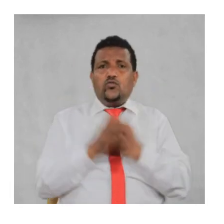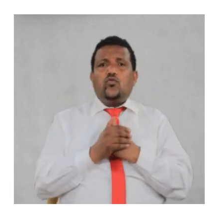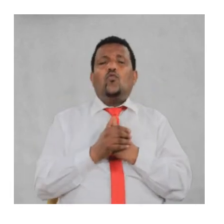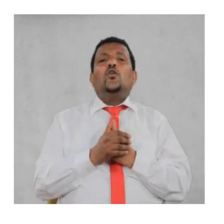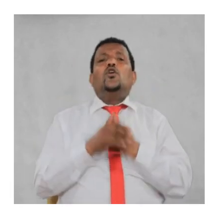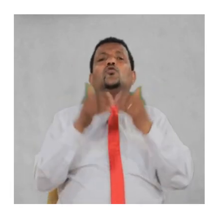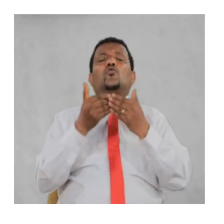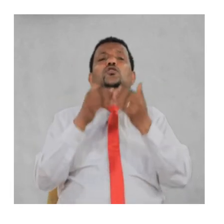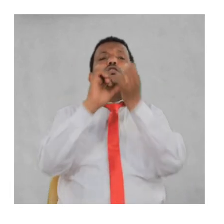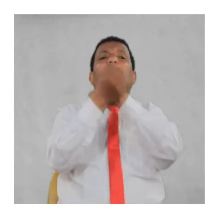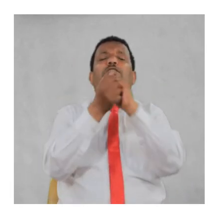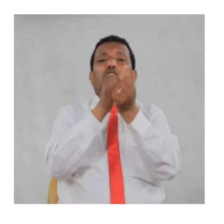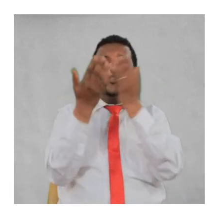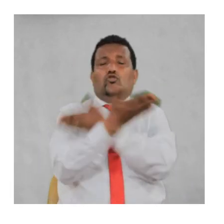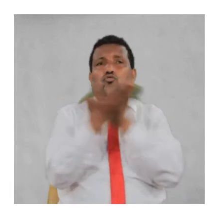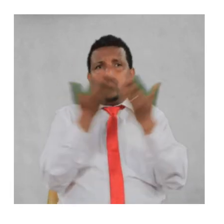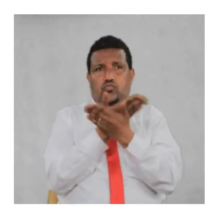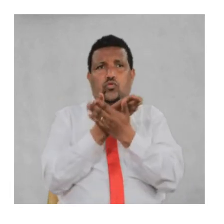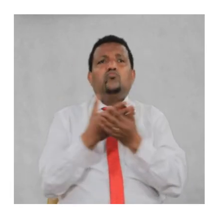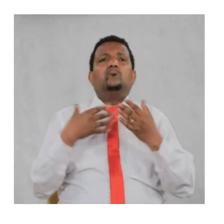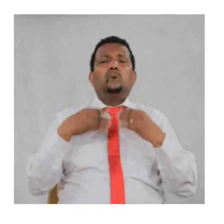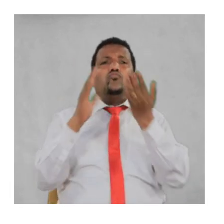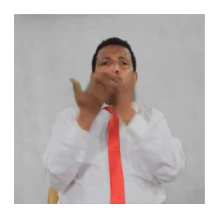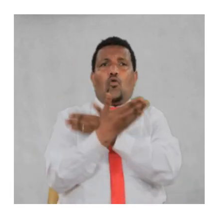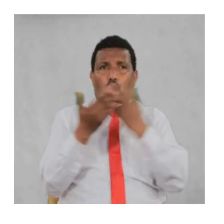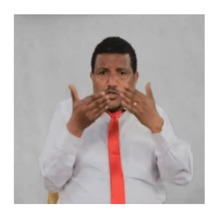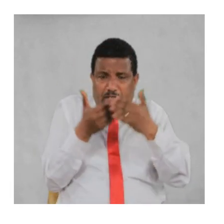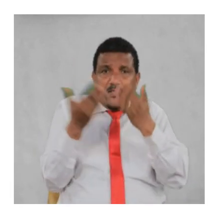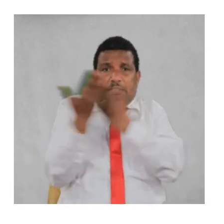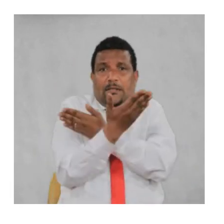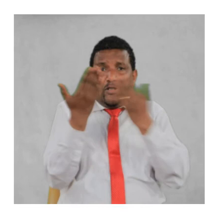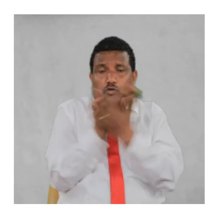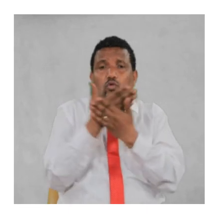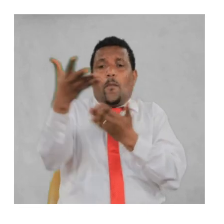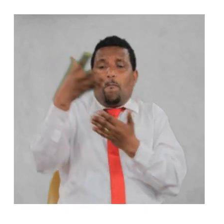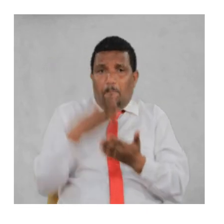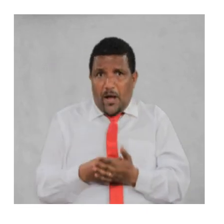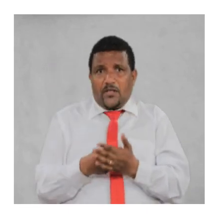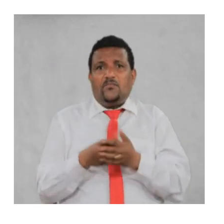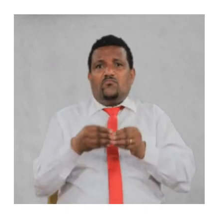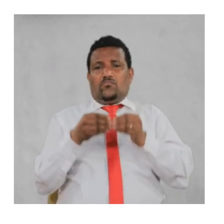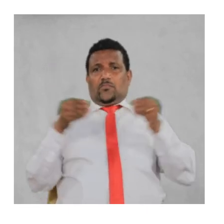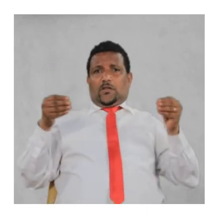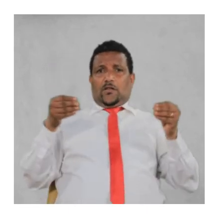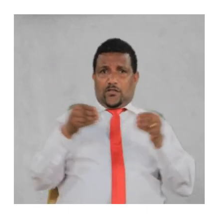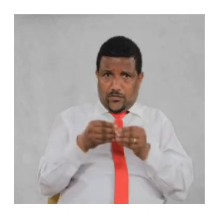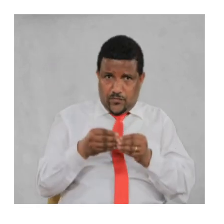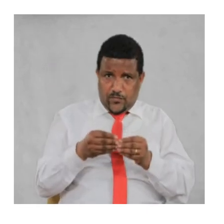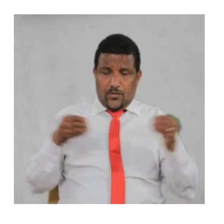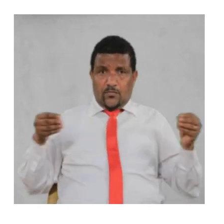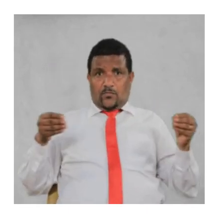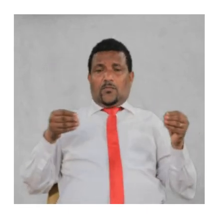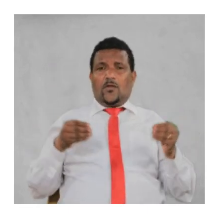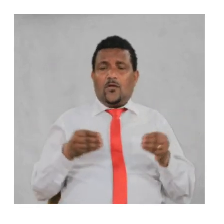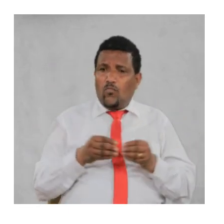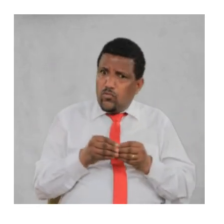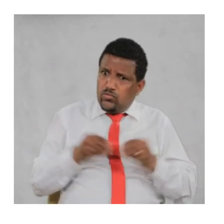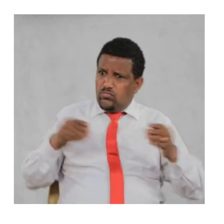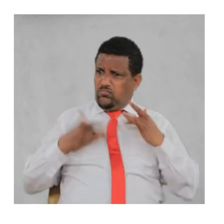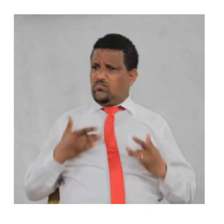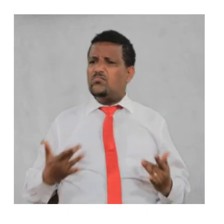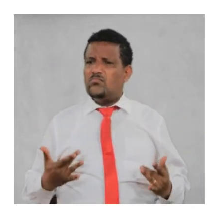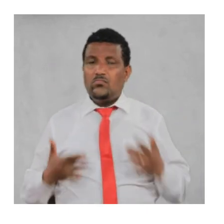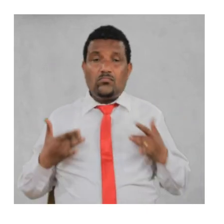substitutes. If there are more close substitutes, then the buyer will be more elastic. That means the buyer will be more